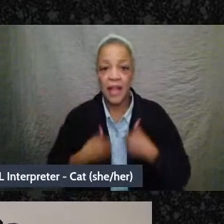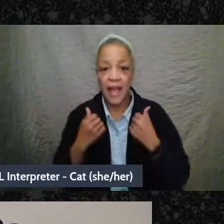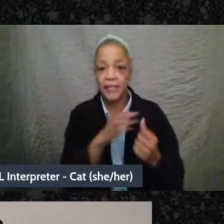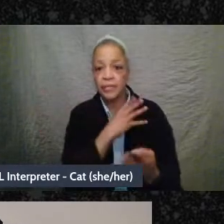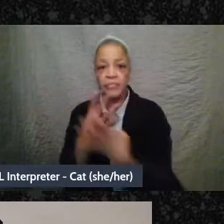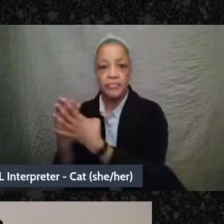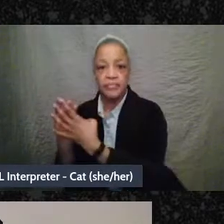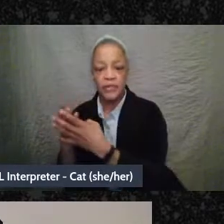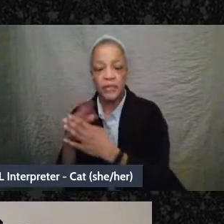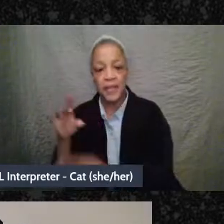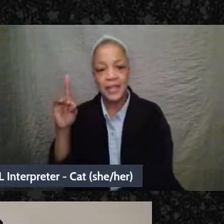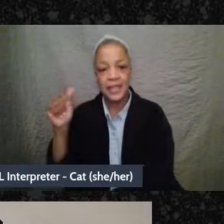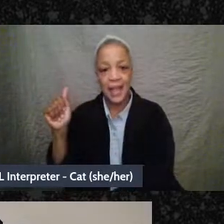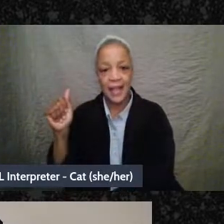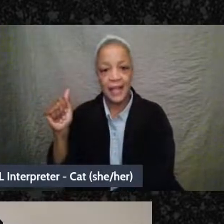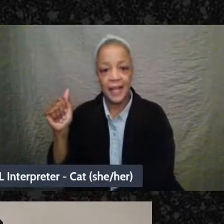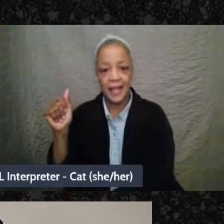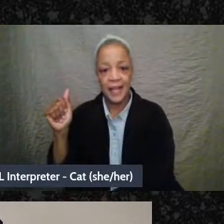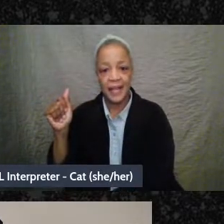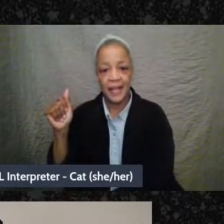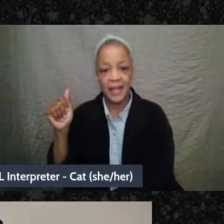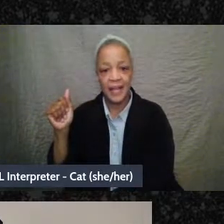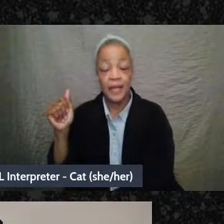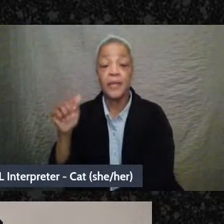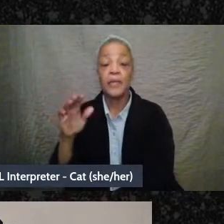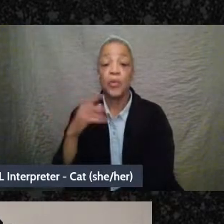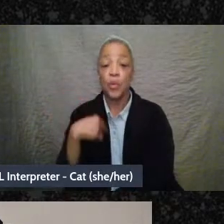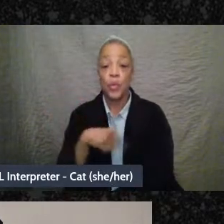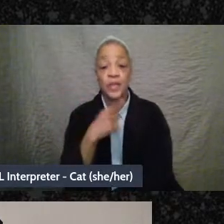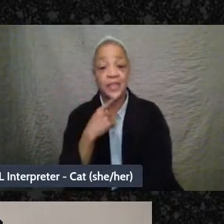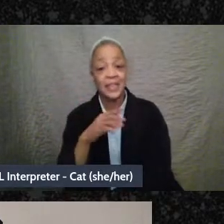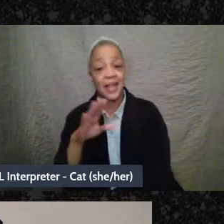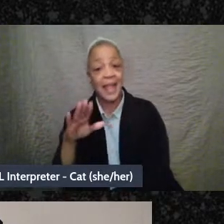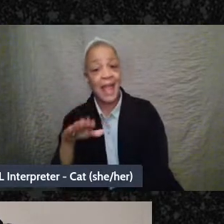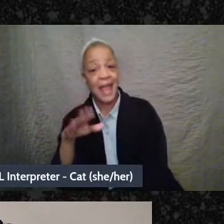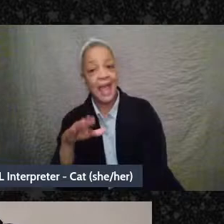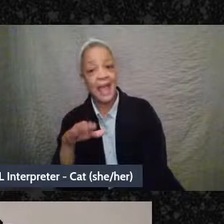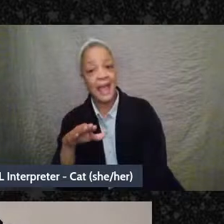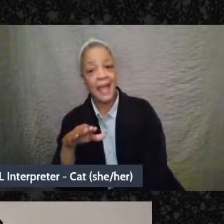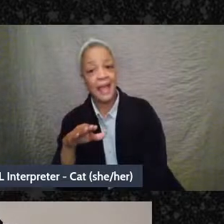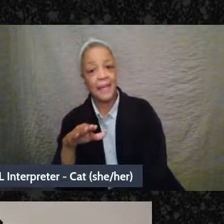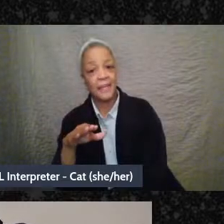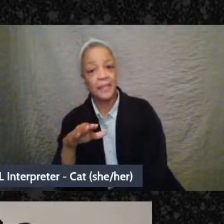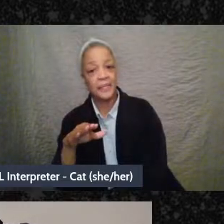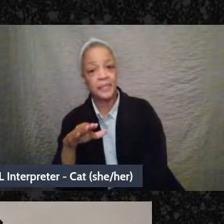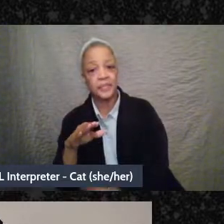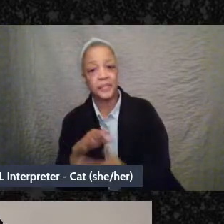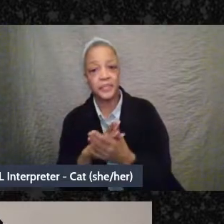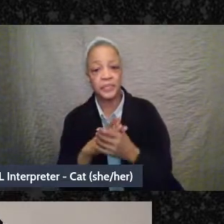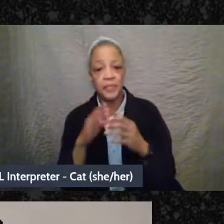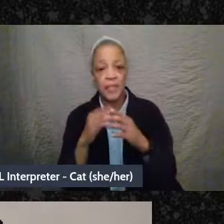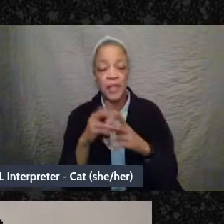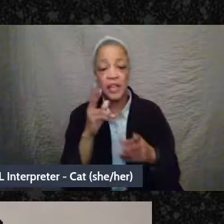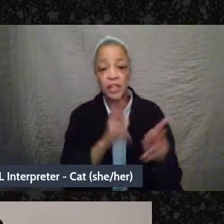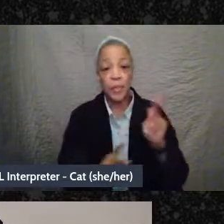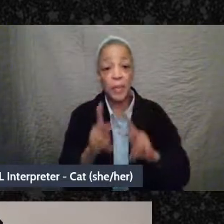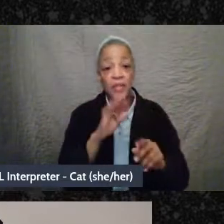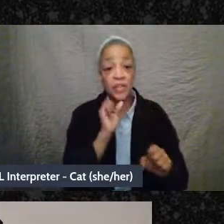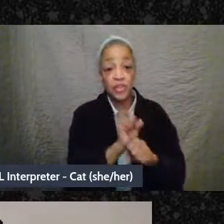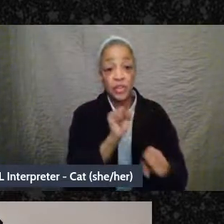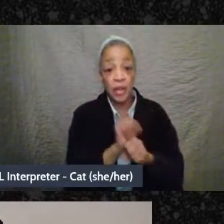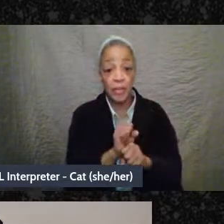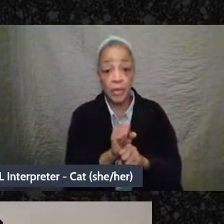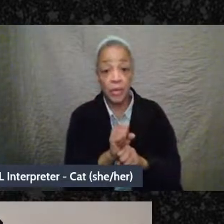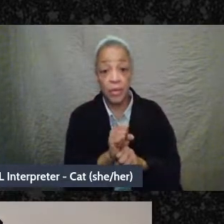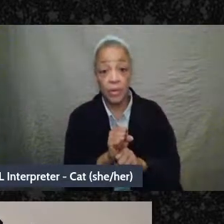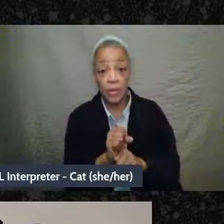complicated conversations at the very least about saying, hey, these are the people in these positions. And like, one thing we're going to do is we're going to